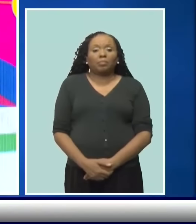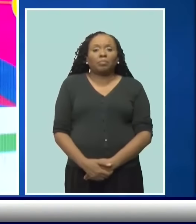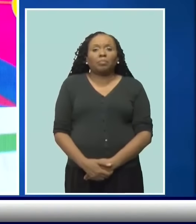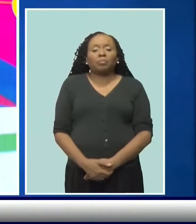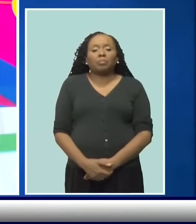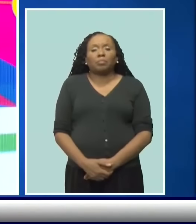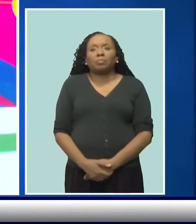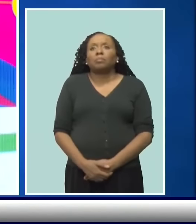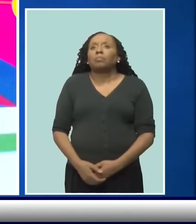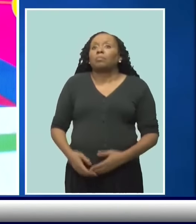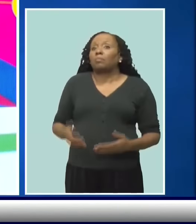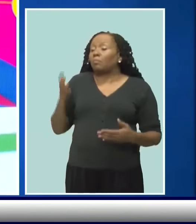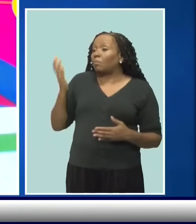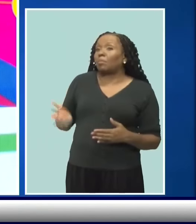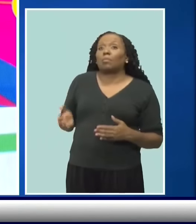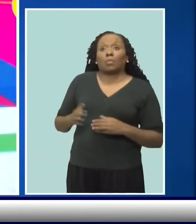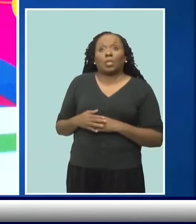theater of war in this